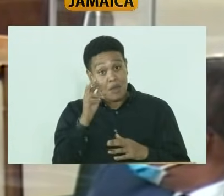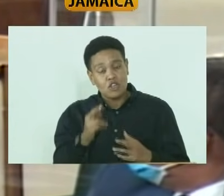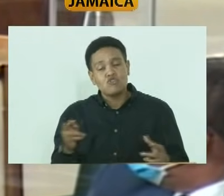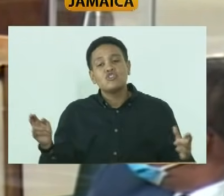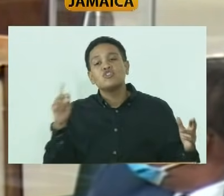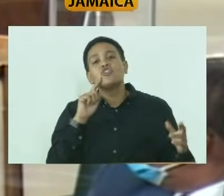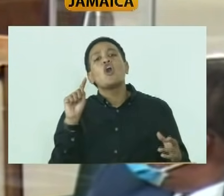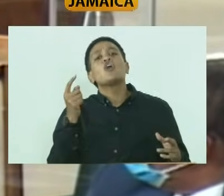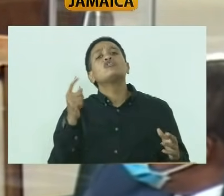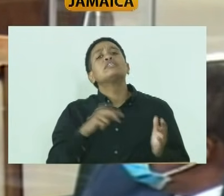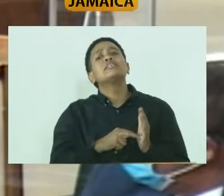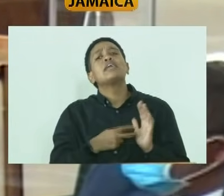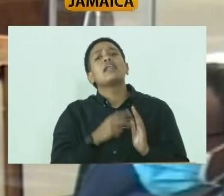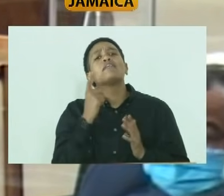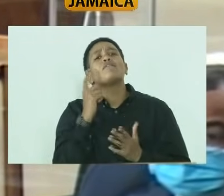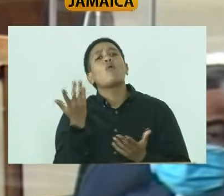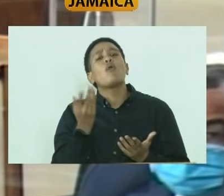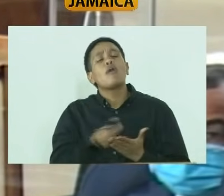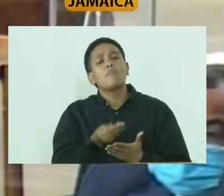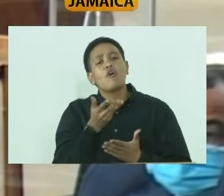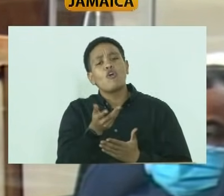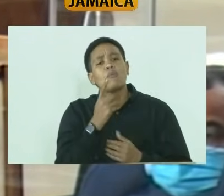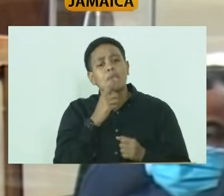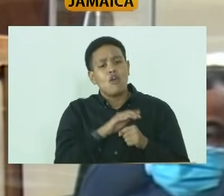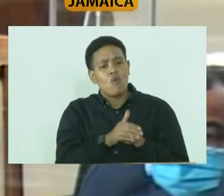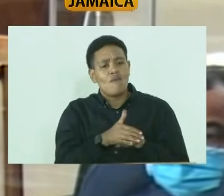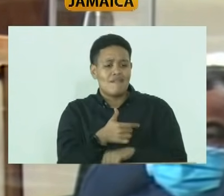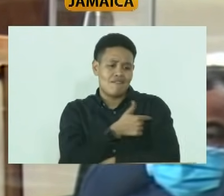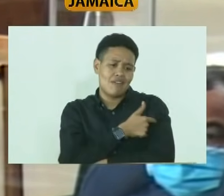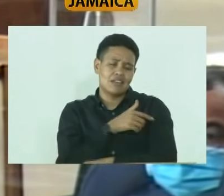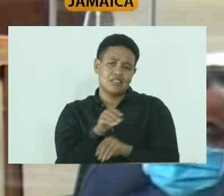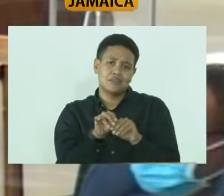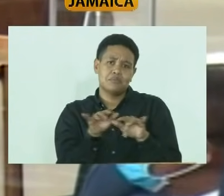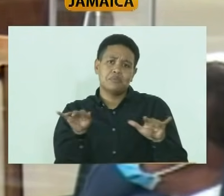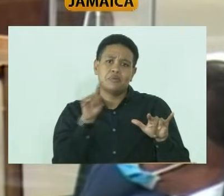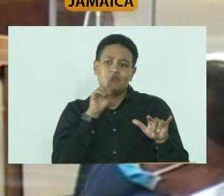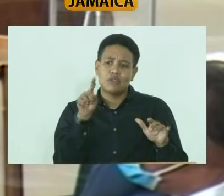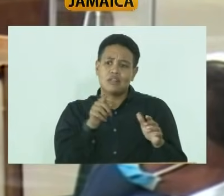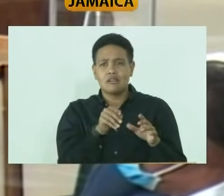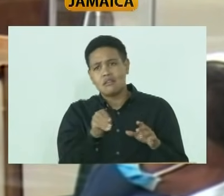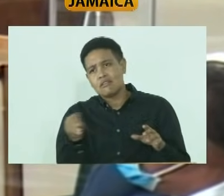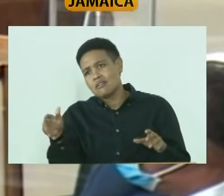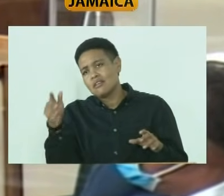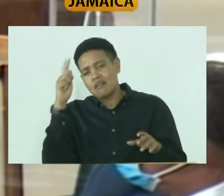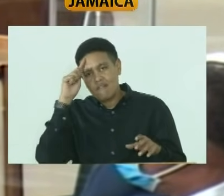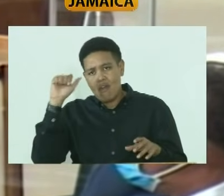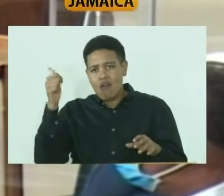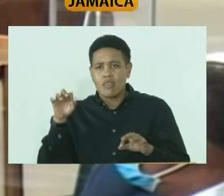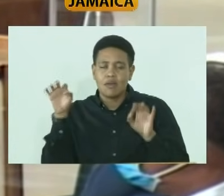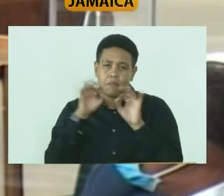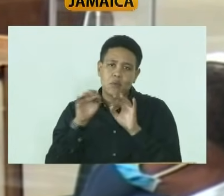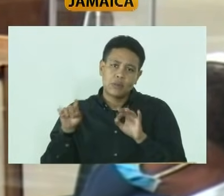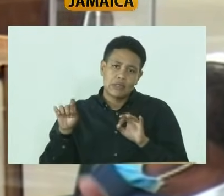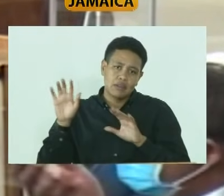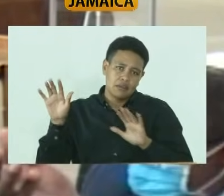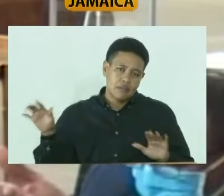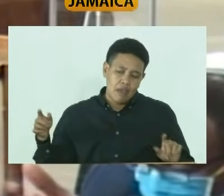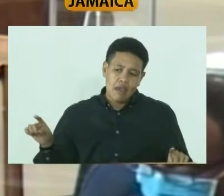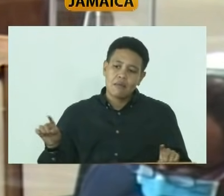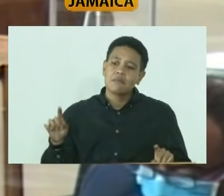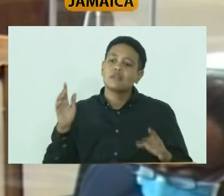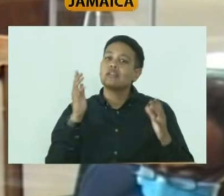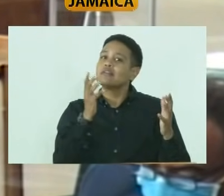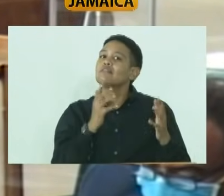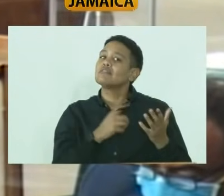originally intended for the procurement of COVID-19 vaccines has been redirected to fund other critical needs. Madam Speaker, I've dialogued